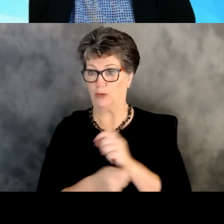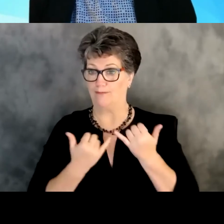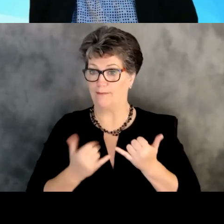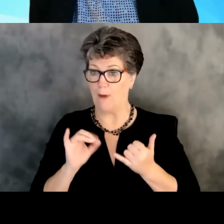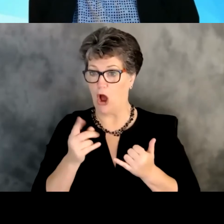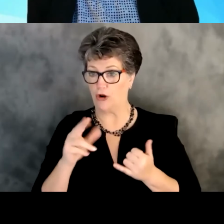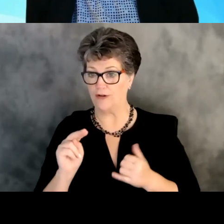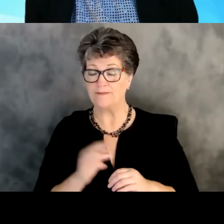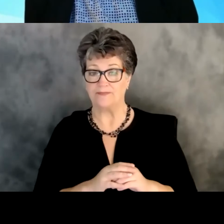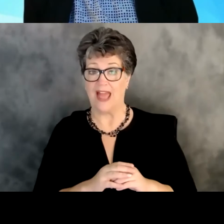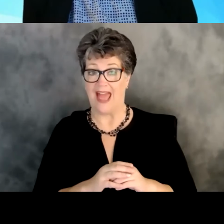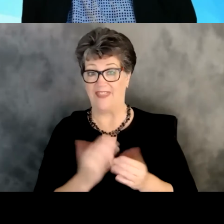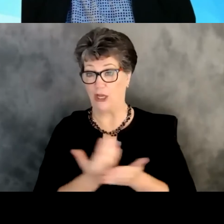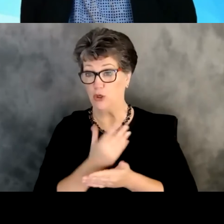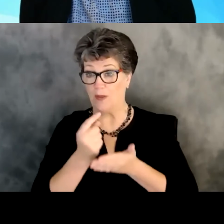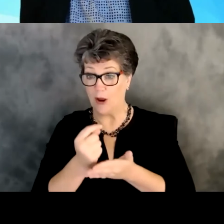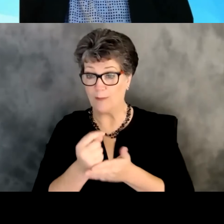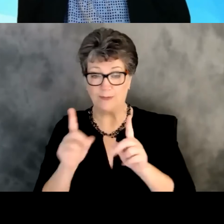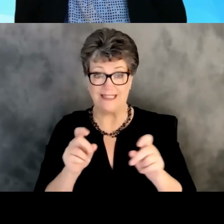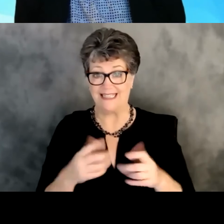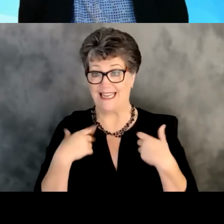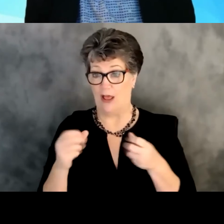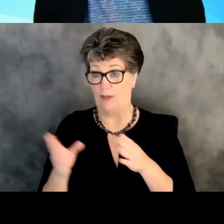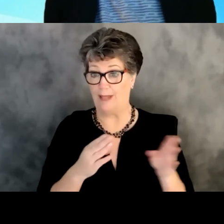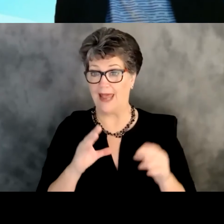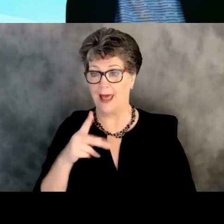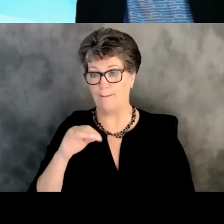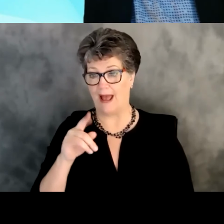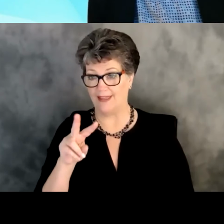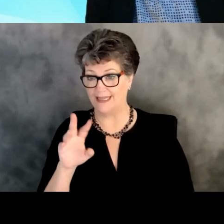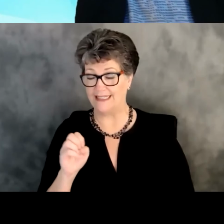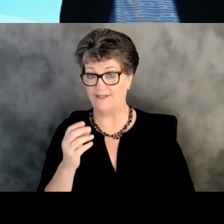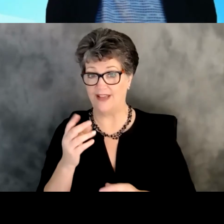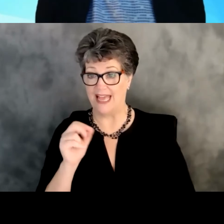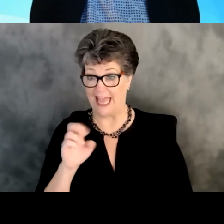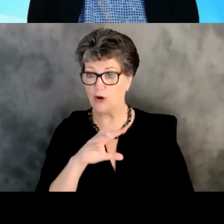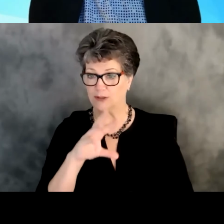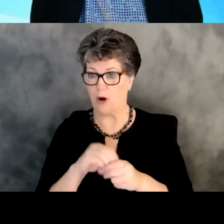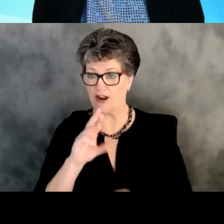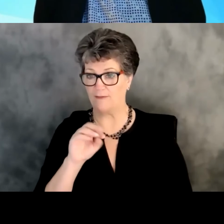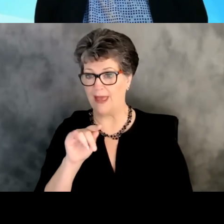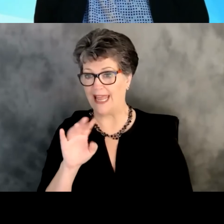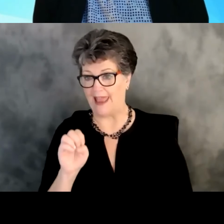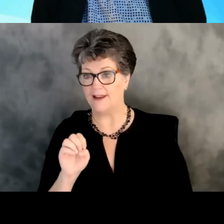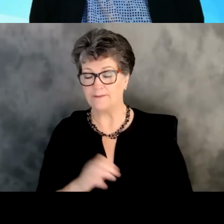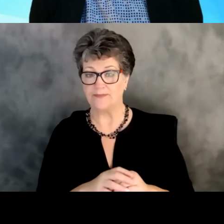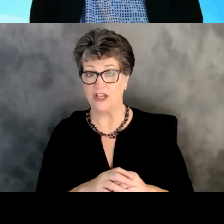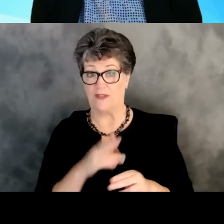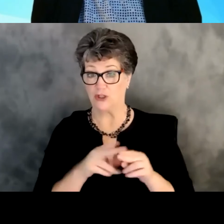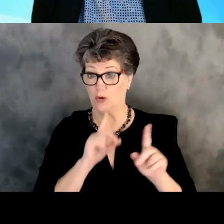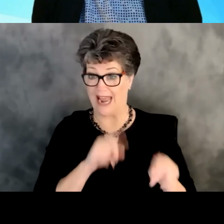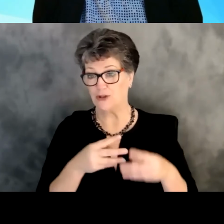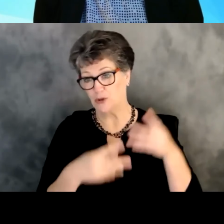new therapies are all the time being tested in health plans. You know, palliative care is part of Medicaid. So yes, is the short answer to a